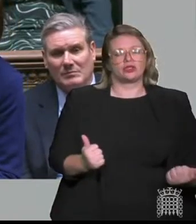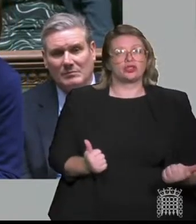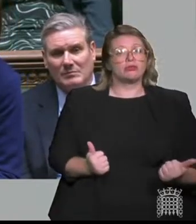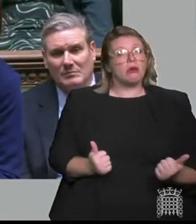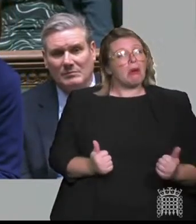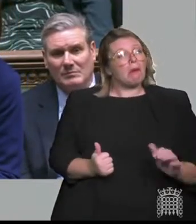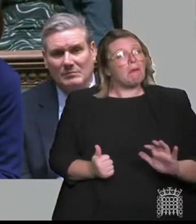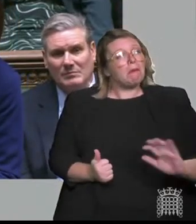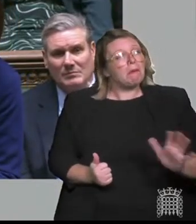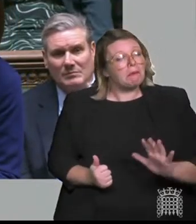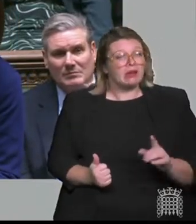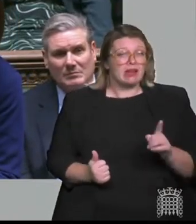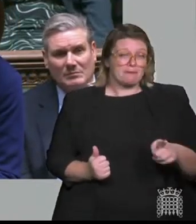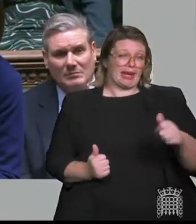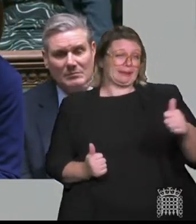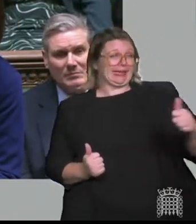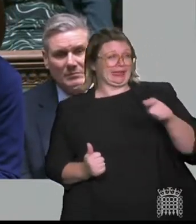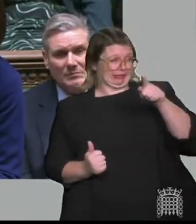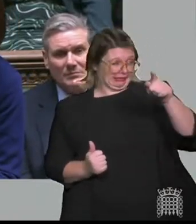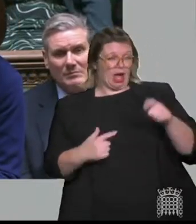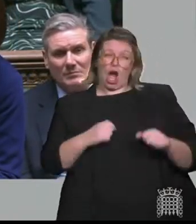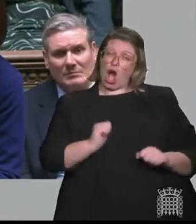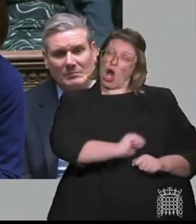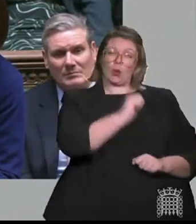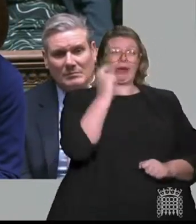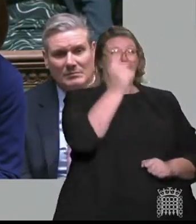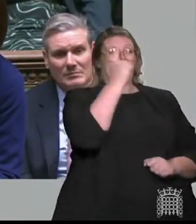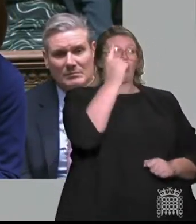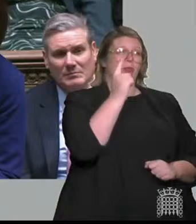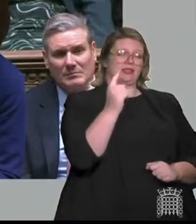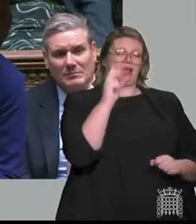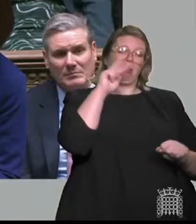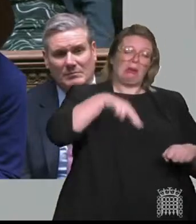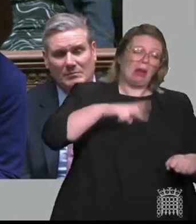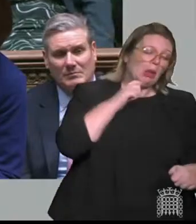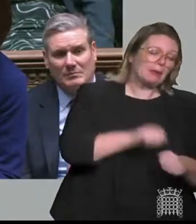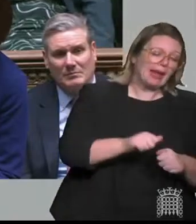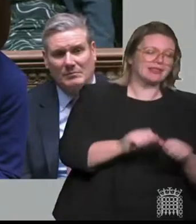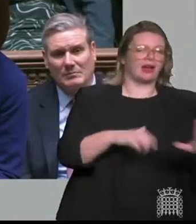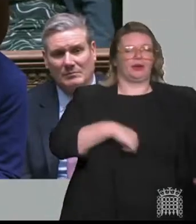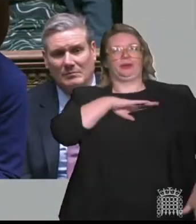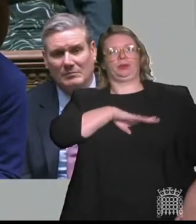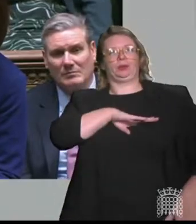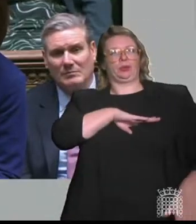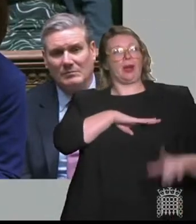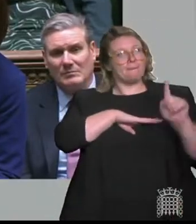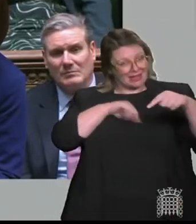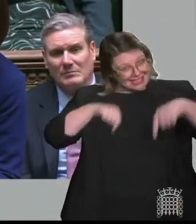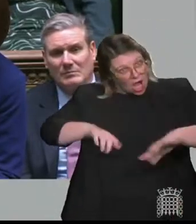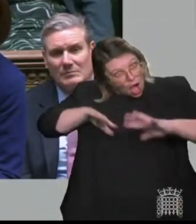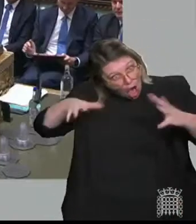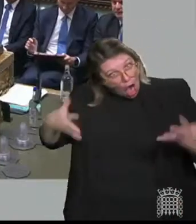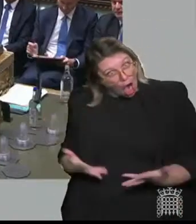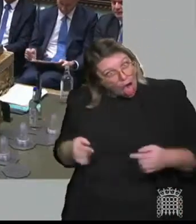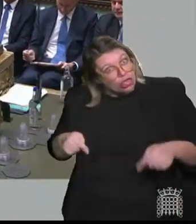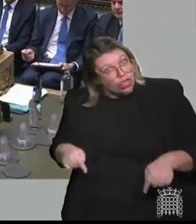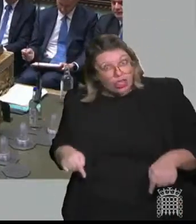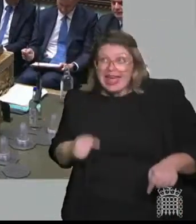better 10,000 feet up in your helicopter. But down here on planet Earth,